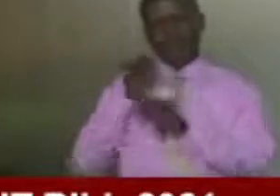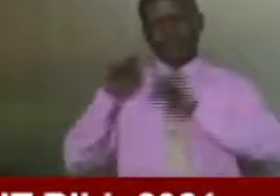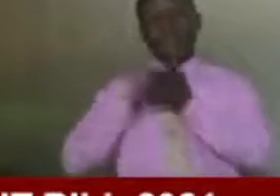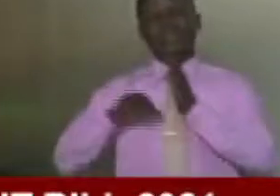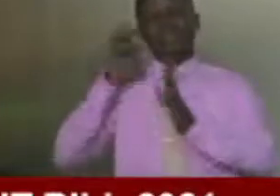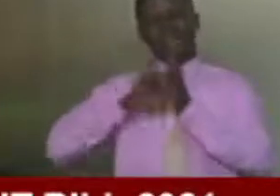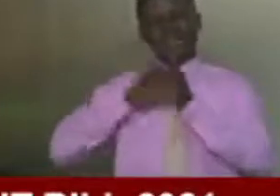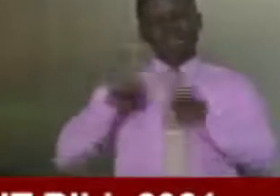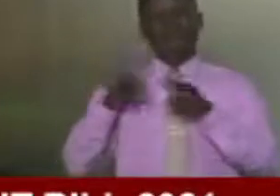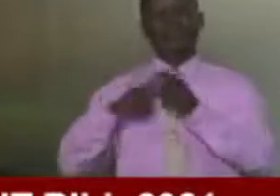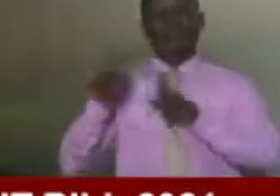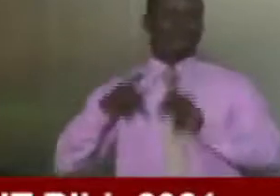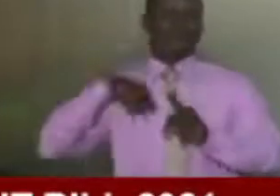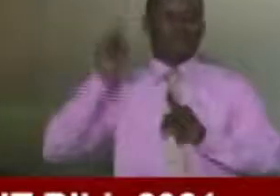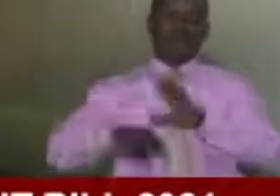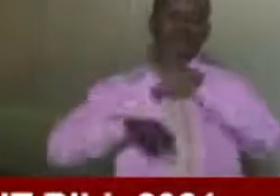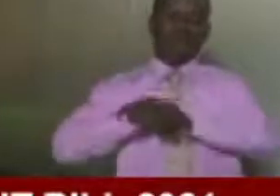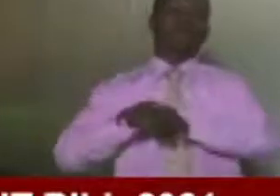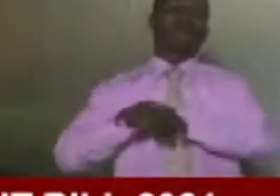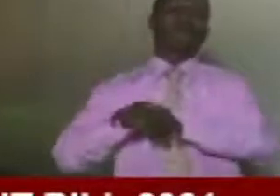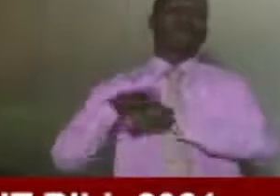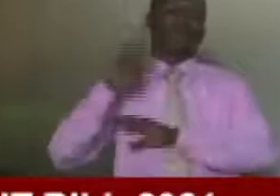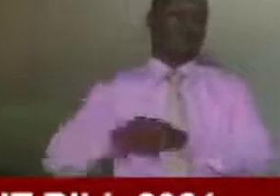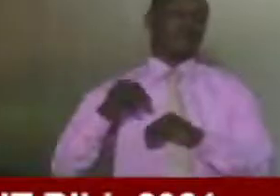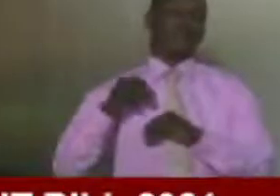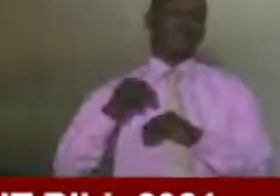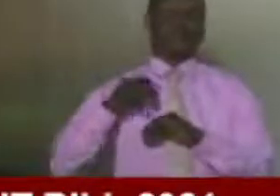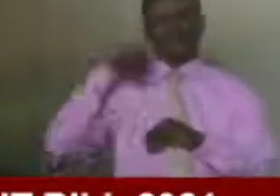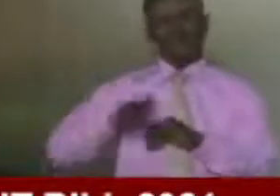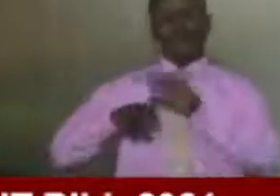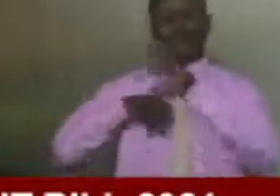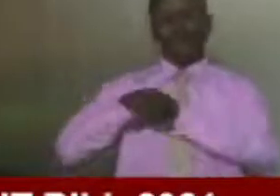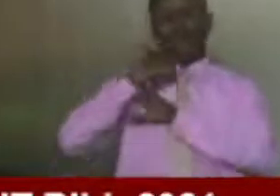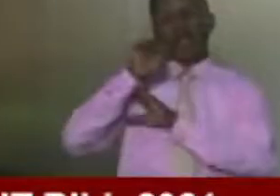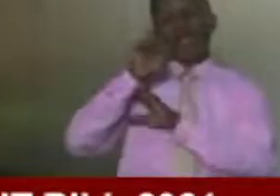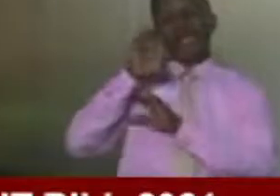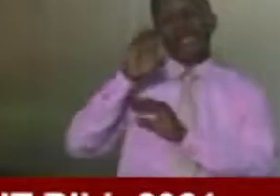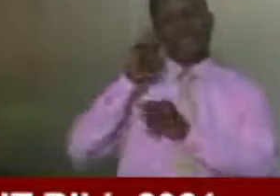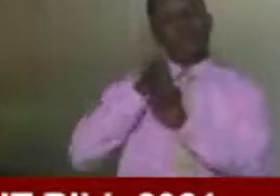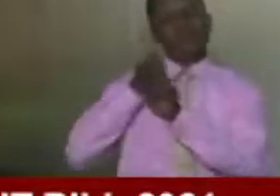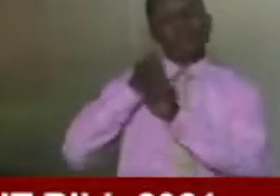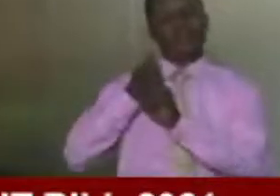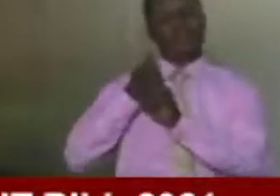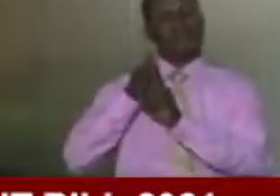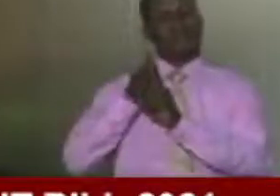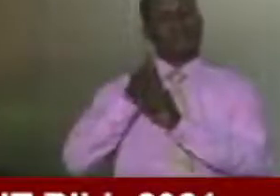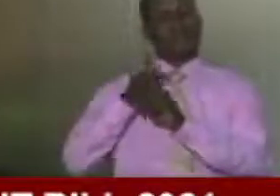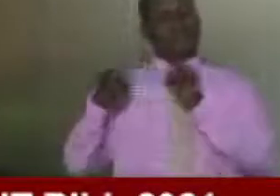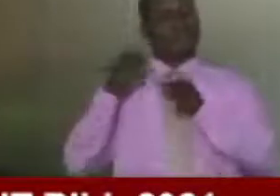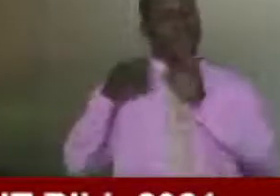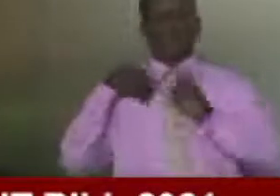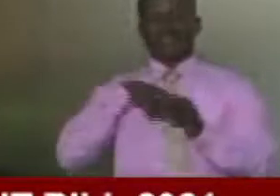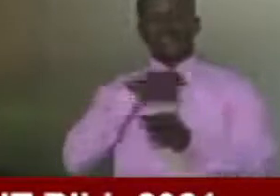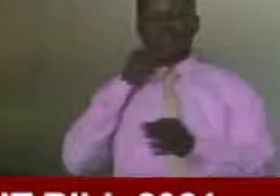the political parties accountable to the electoral law. We need to hold INEC itself accountable. And if we do not have a credible law, it